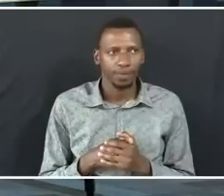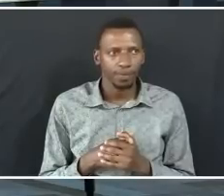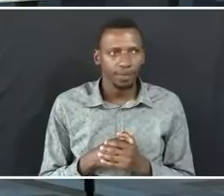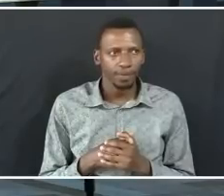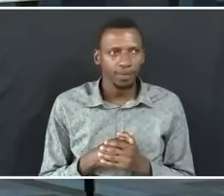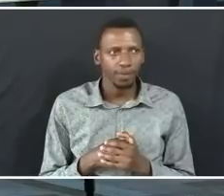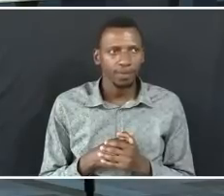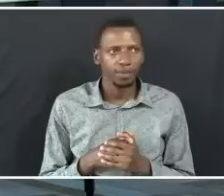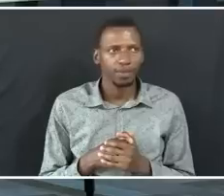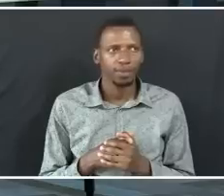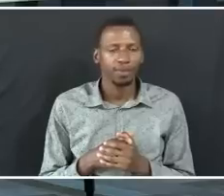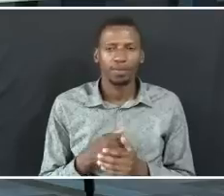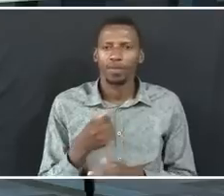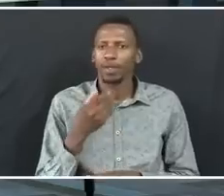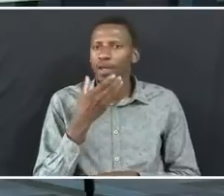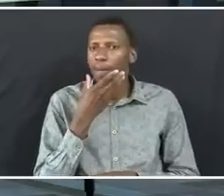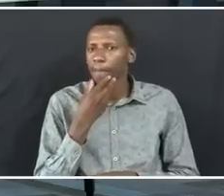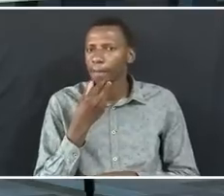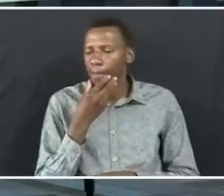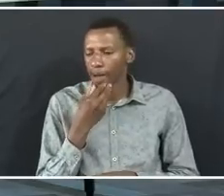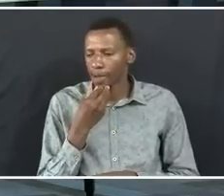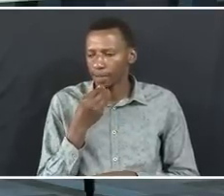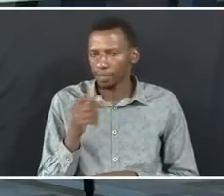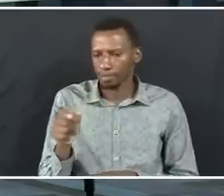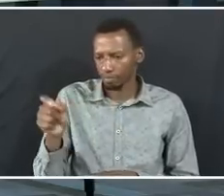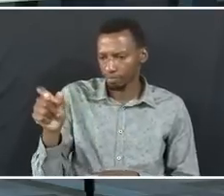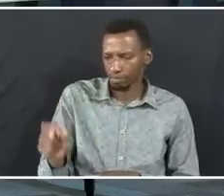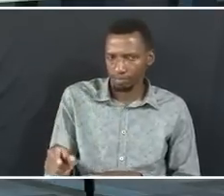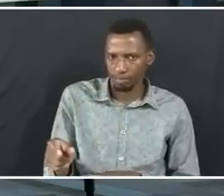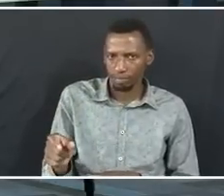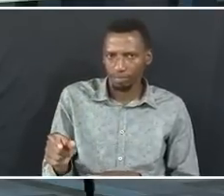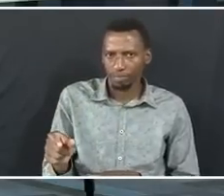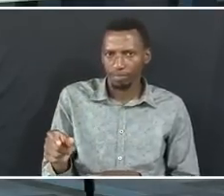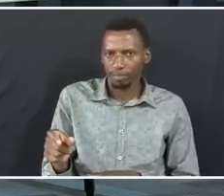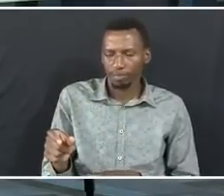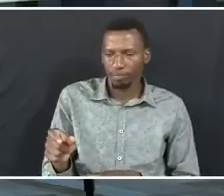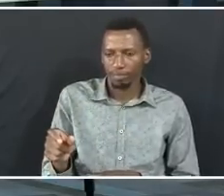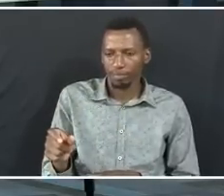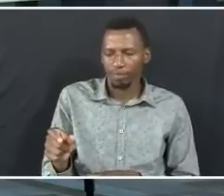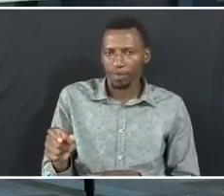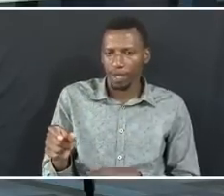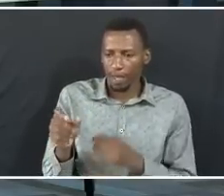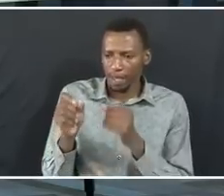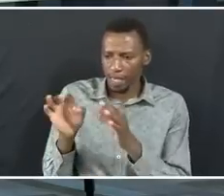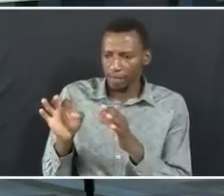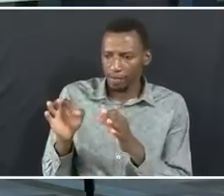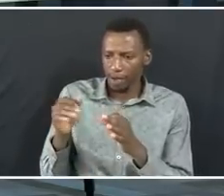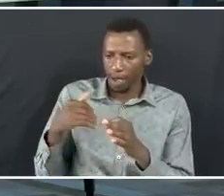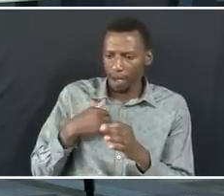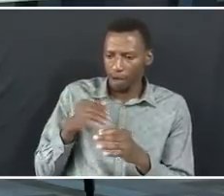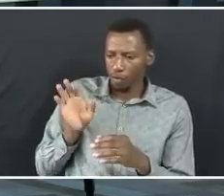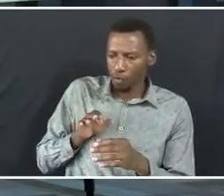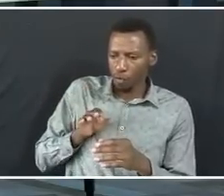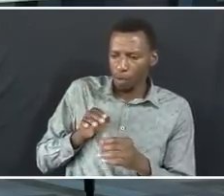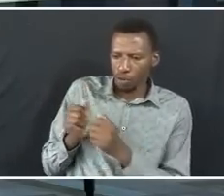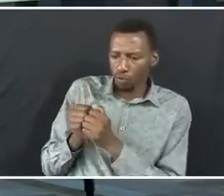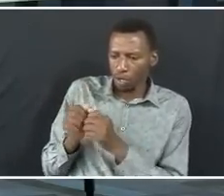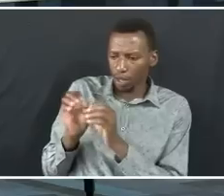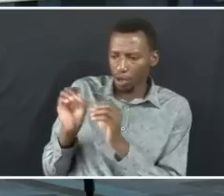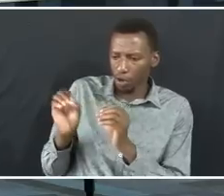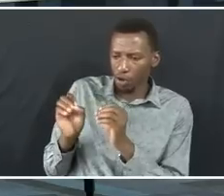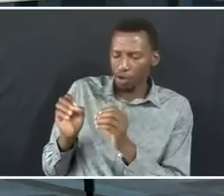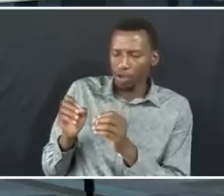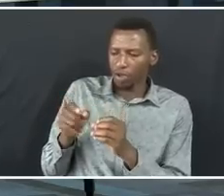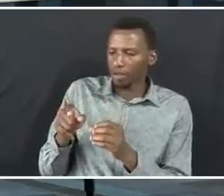That man is incomplete without a woman by his side. And it is a